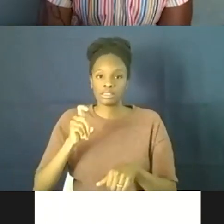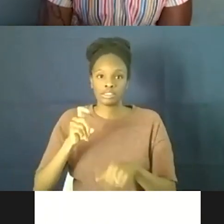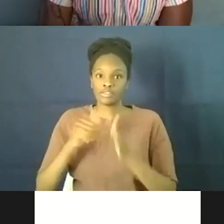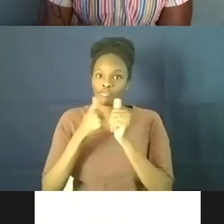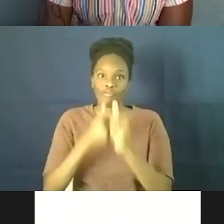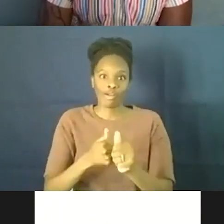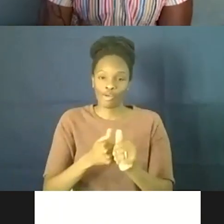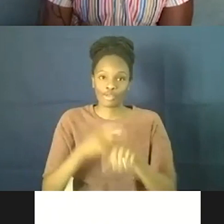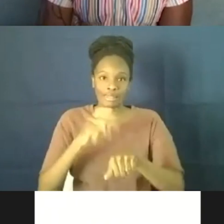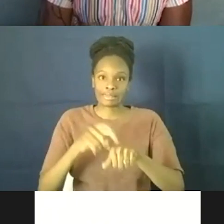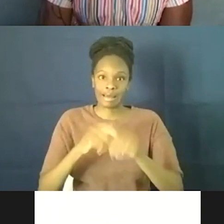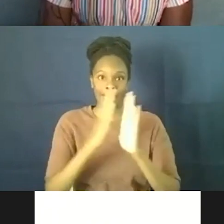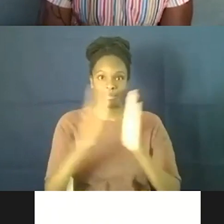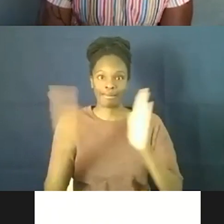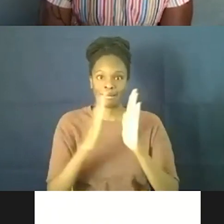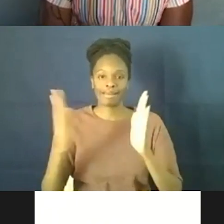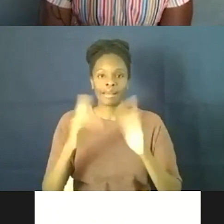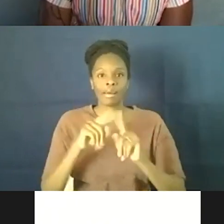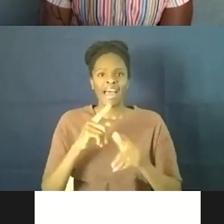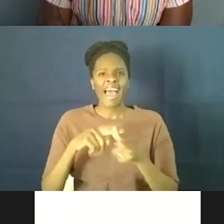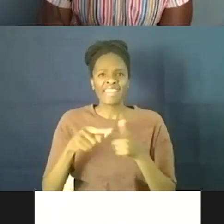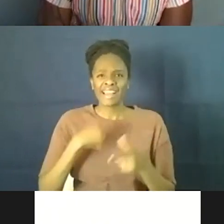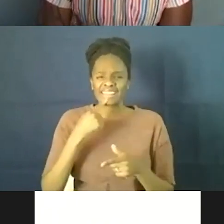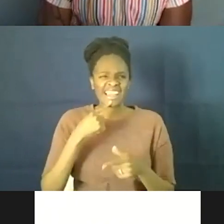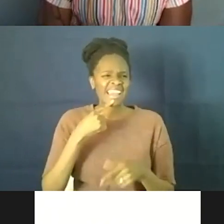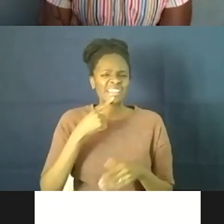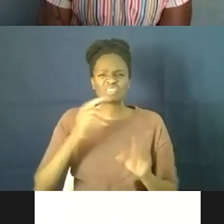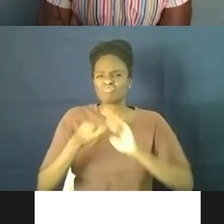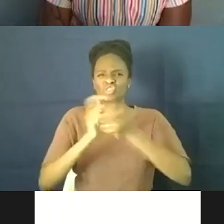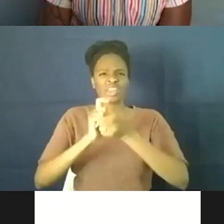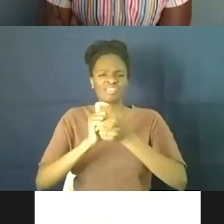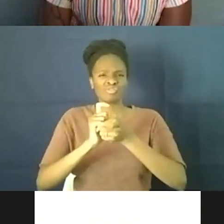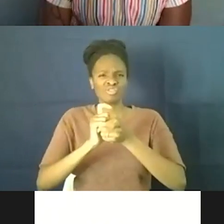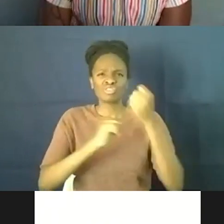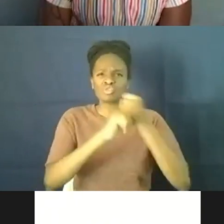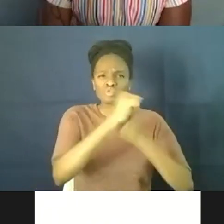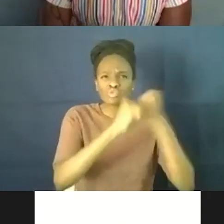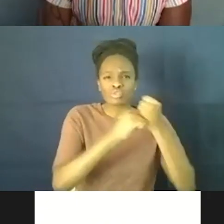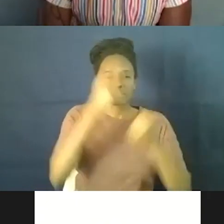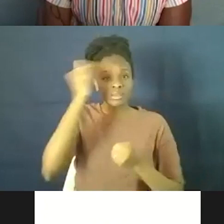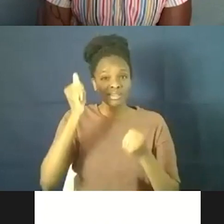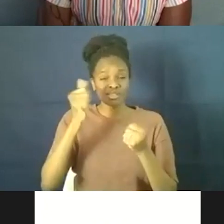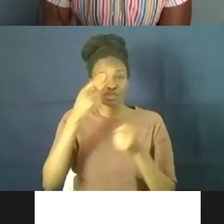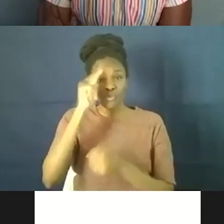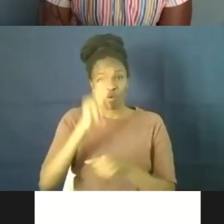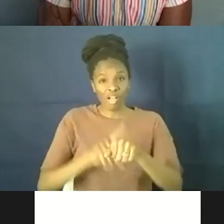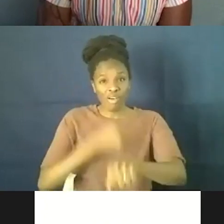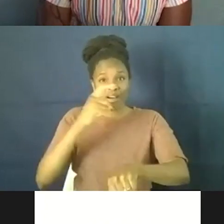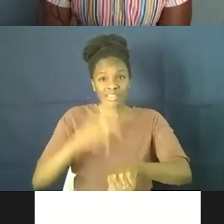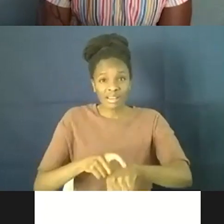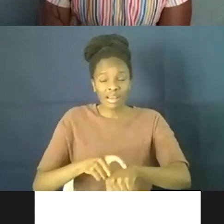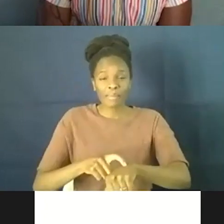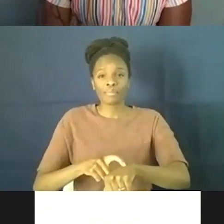also on top of that, I was like, let's totally break the format, because for a long time, you know, we get like,